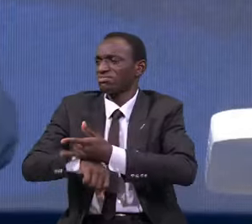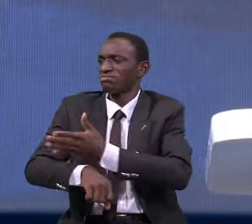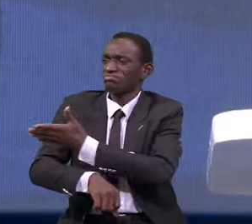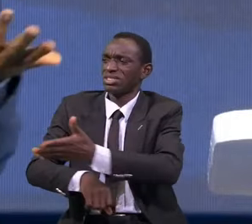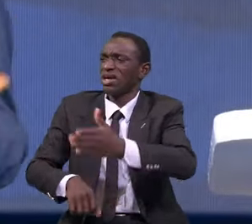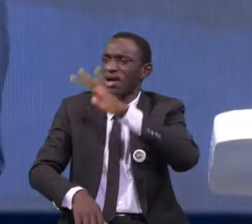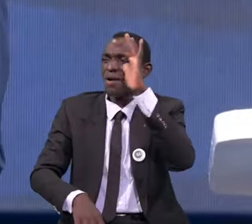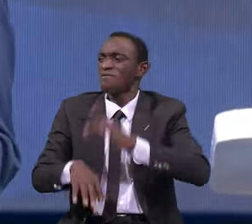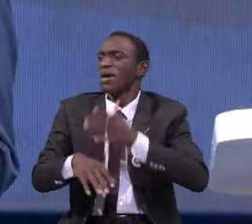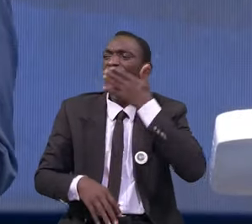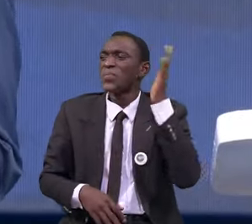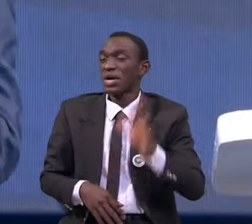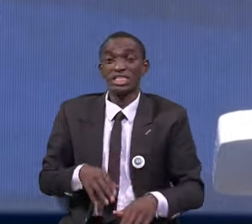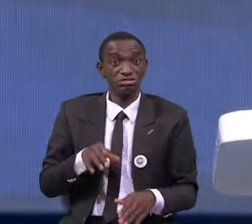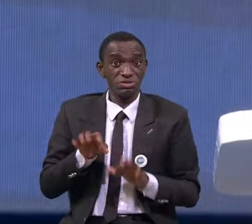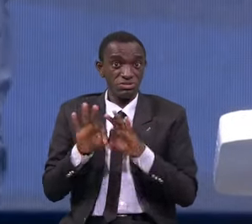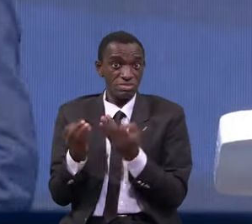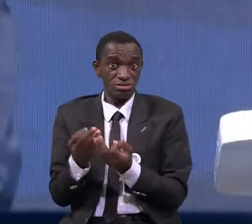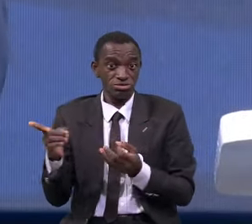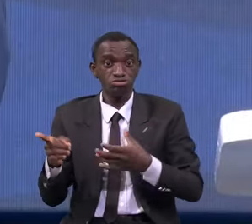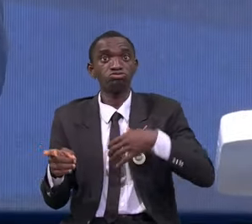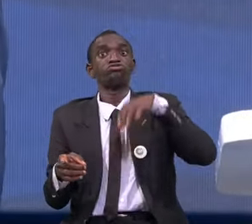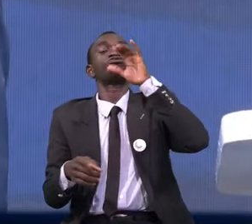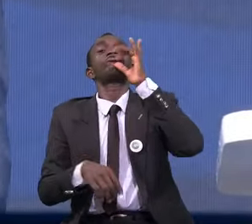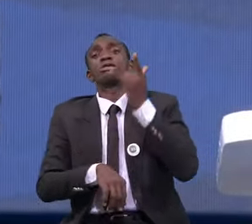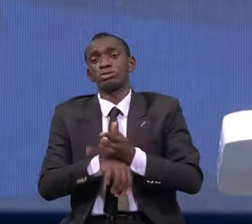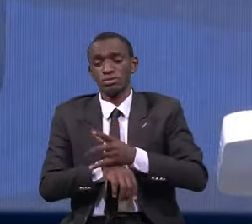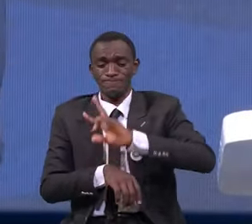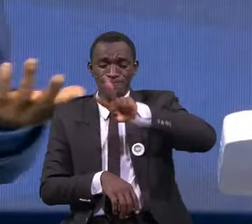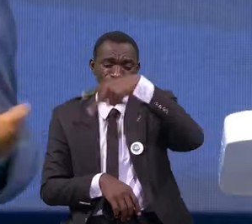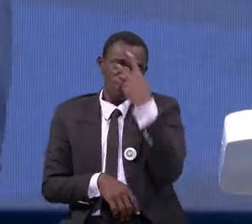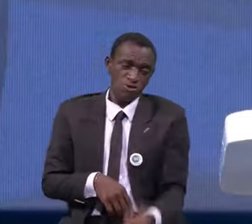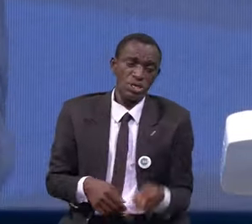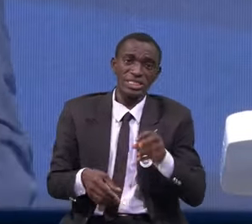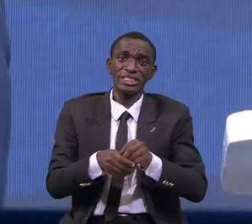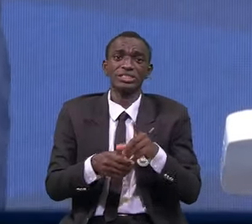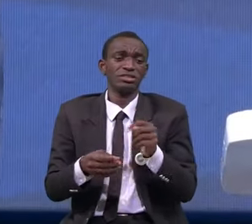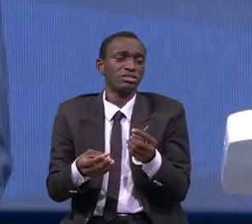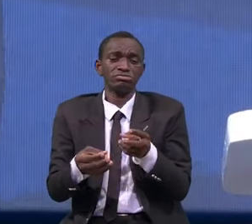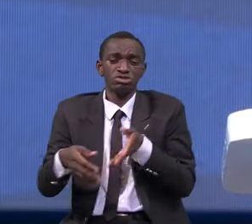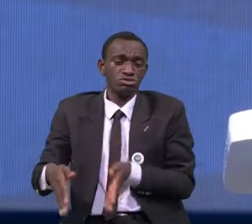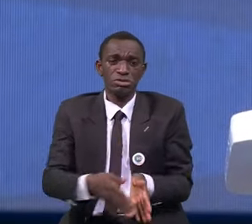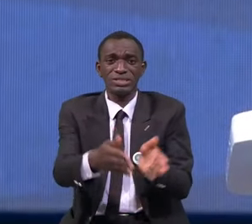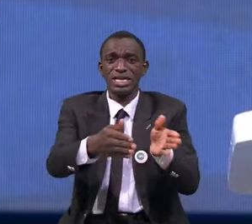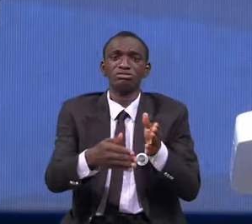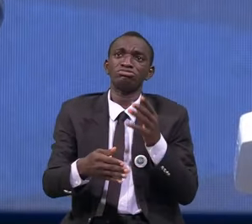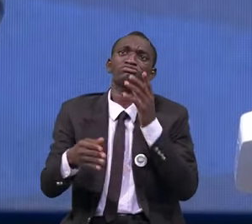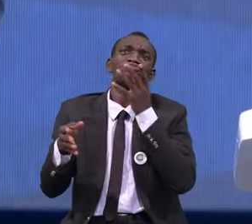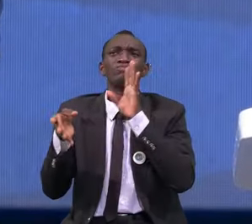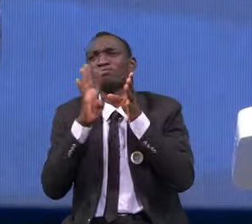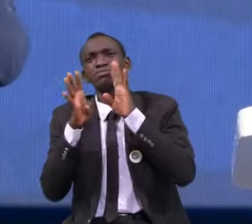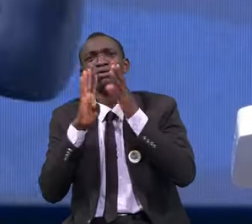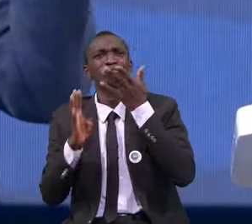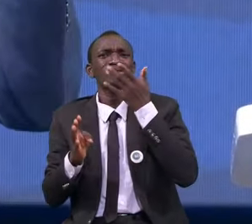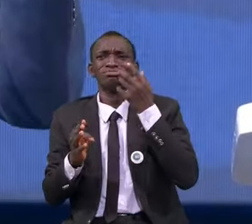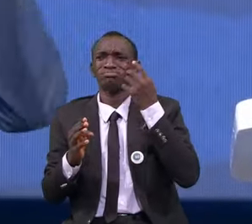They drink, they get drunk. They are there in the gutter. They say what they shouldn't say.